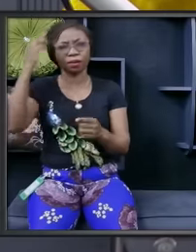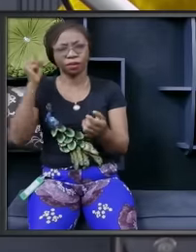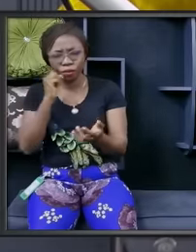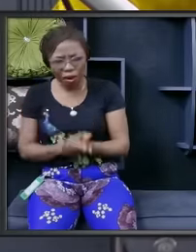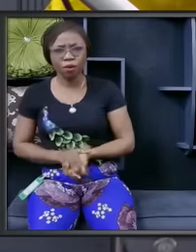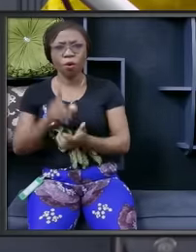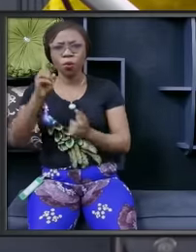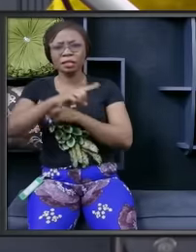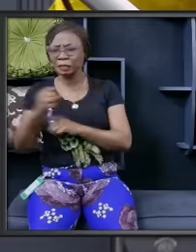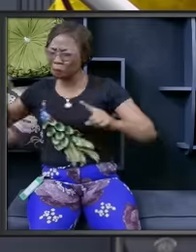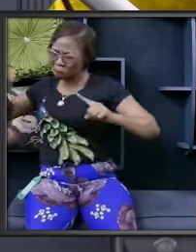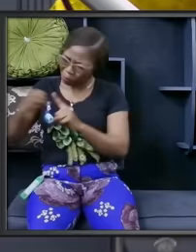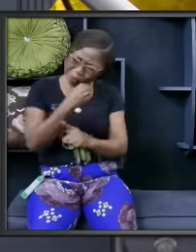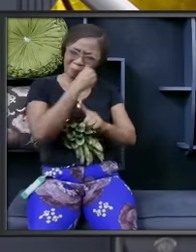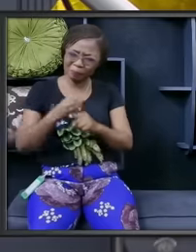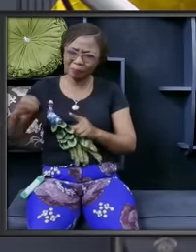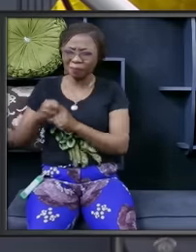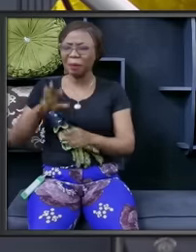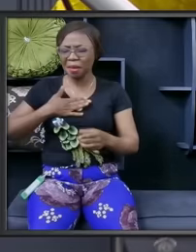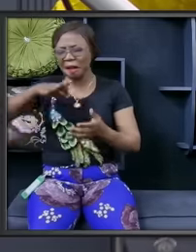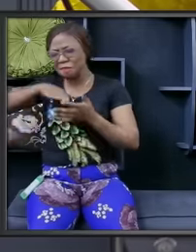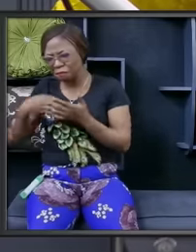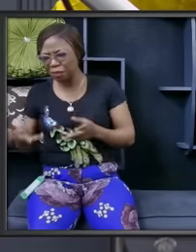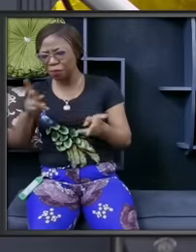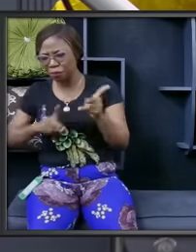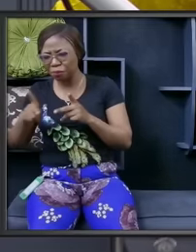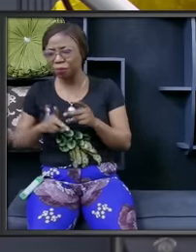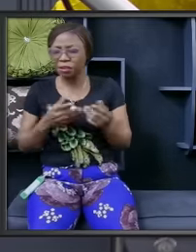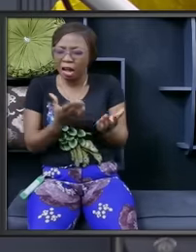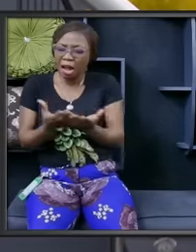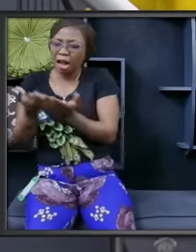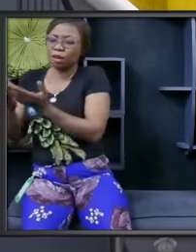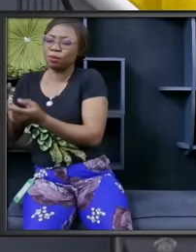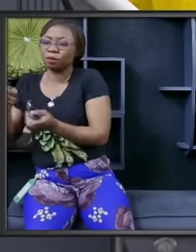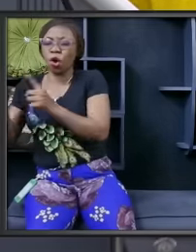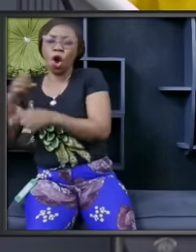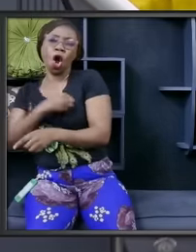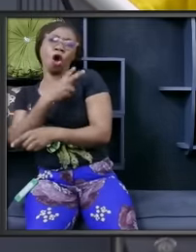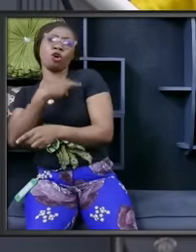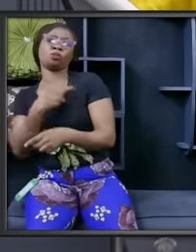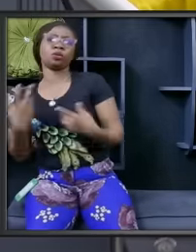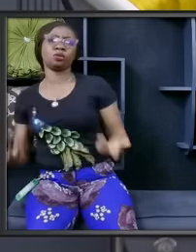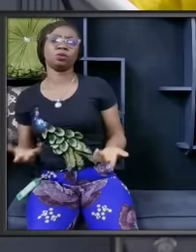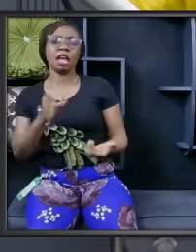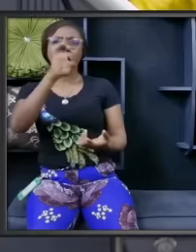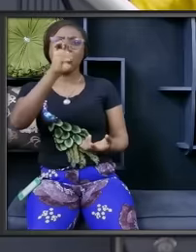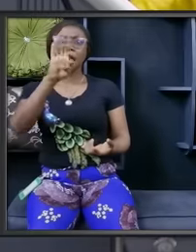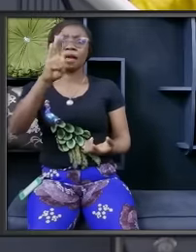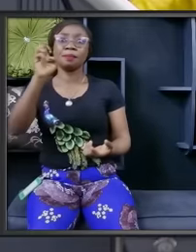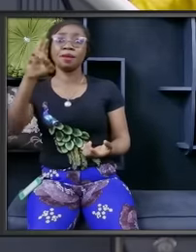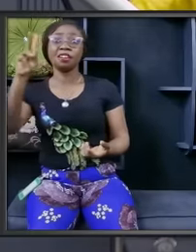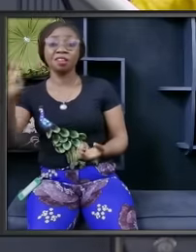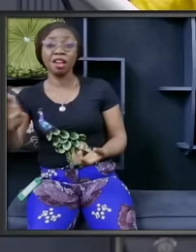beat me well. Come, till I faint, people carry me go feta too. For night. Now, Ebere, Okafo.